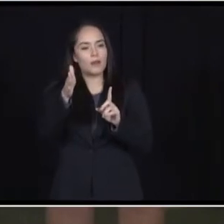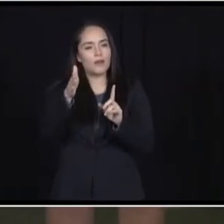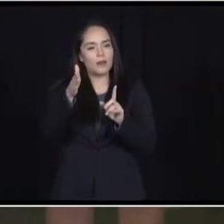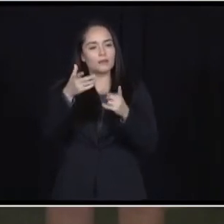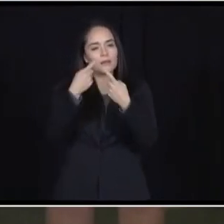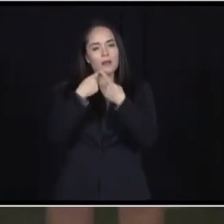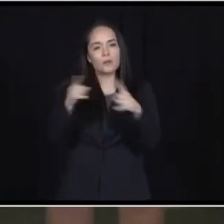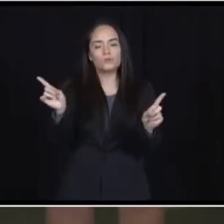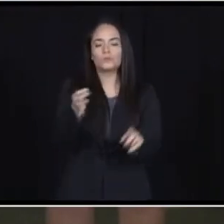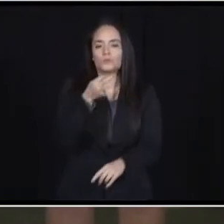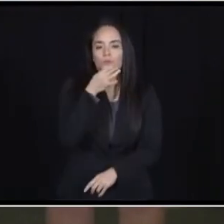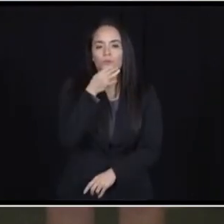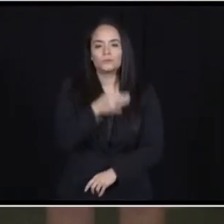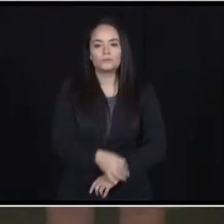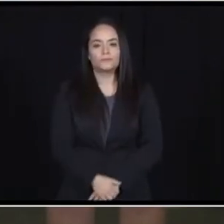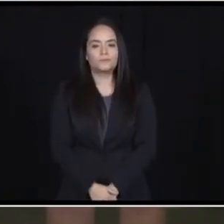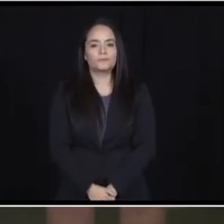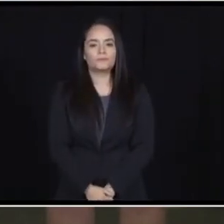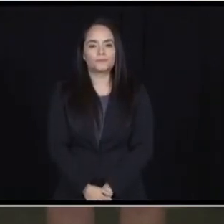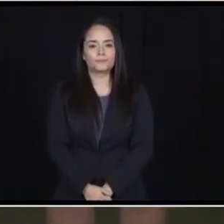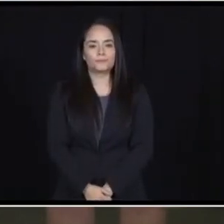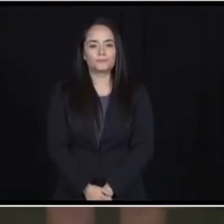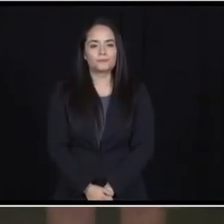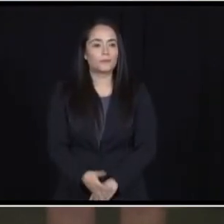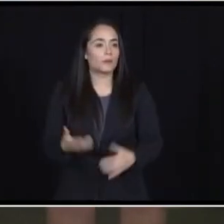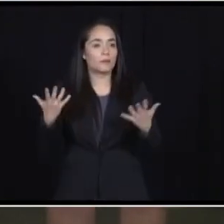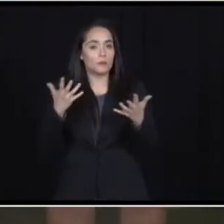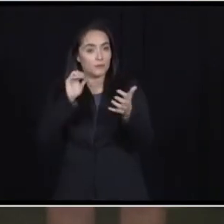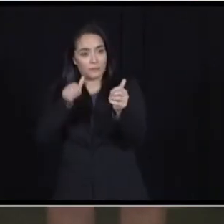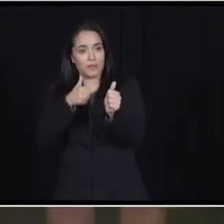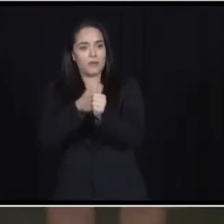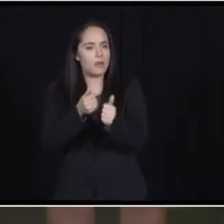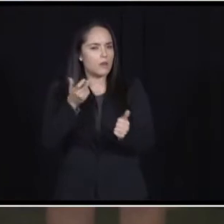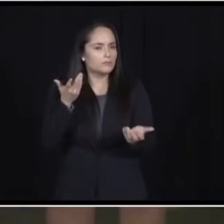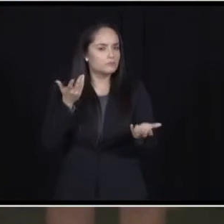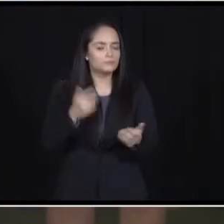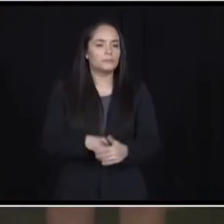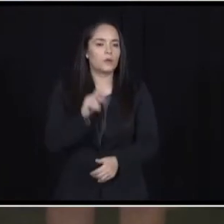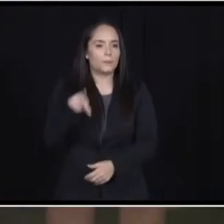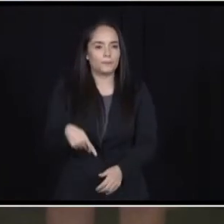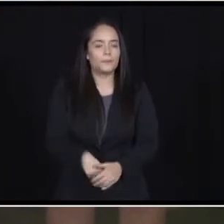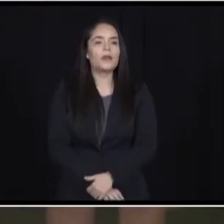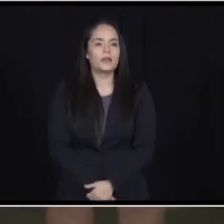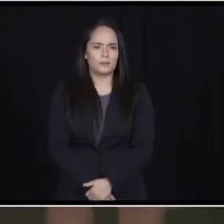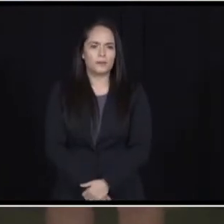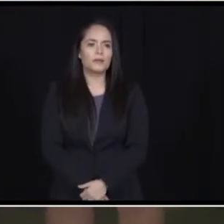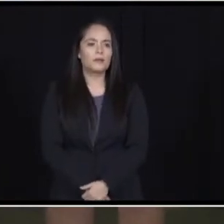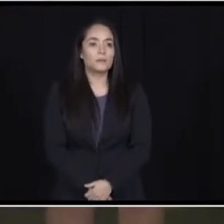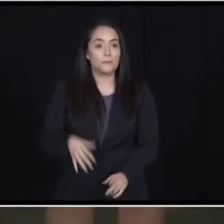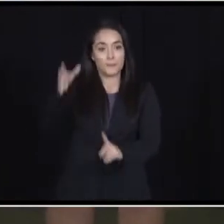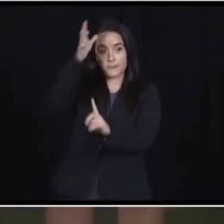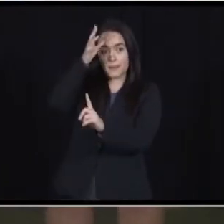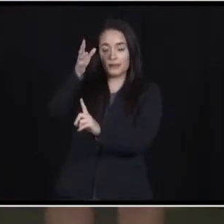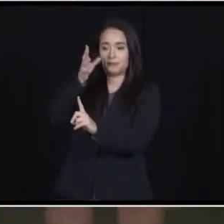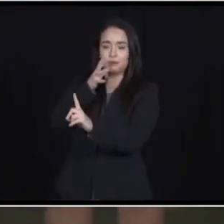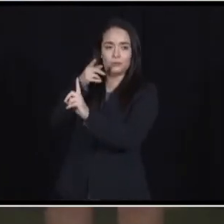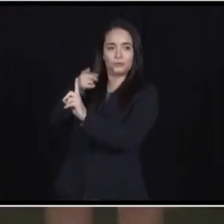my follow-up, so when parents are hearing this news today and they are wondering how do they